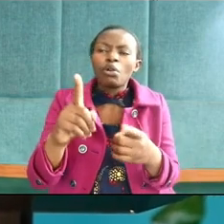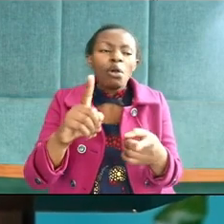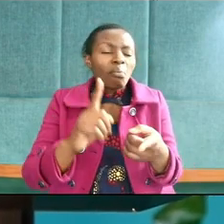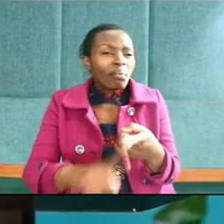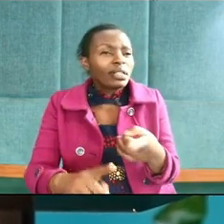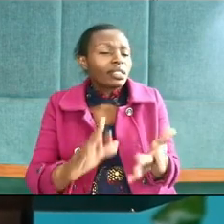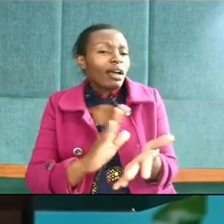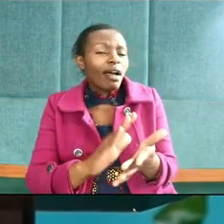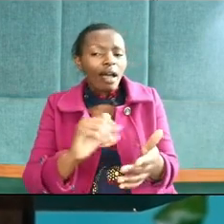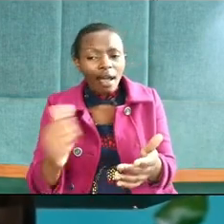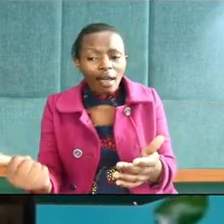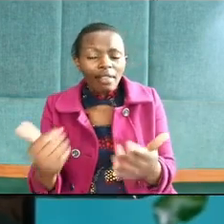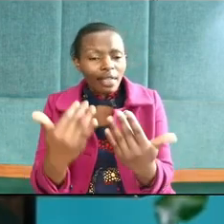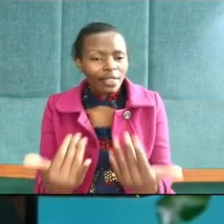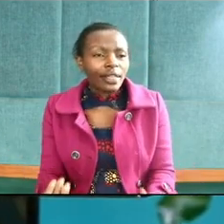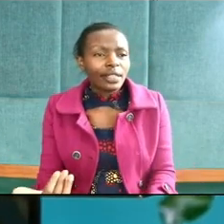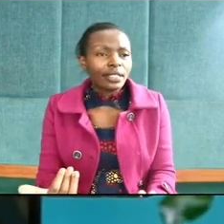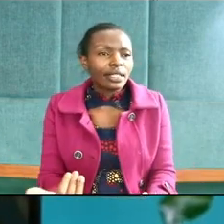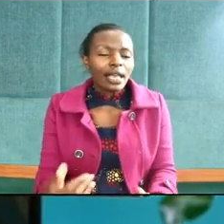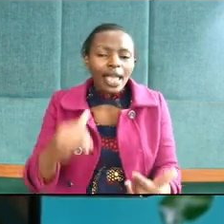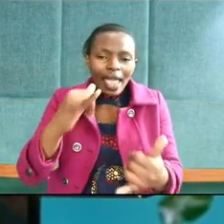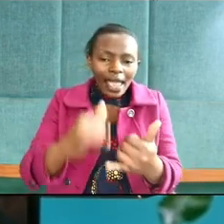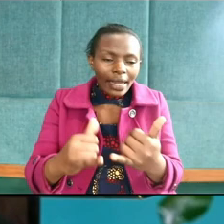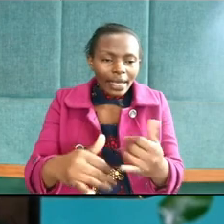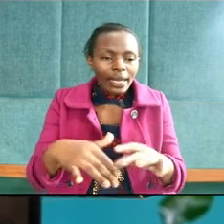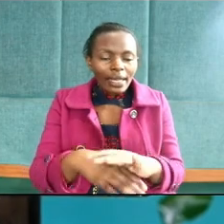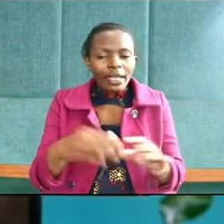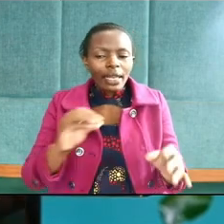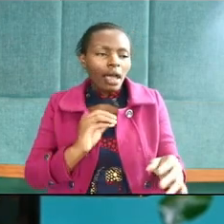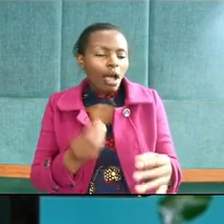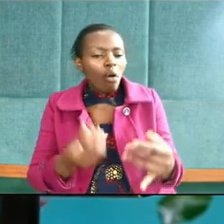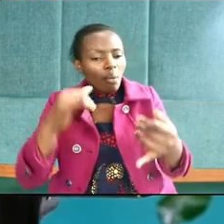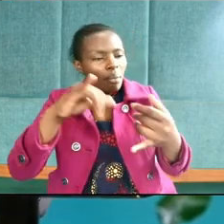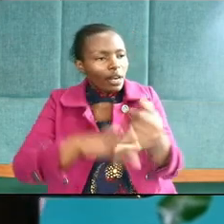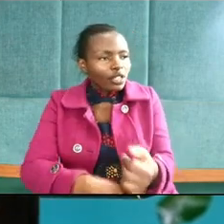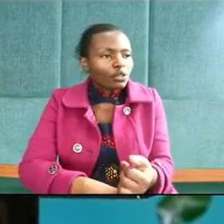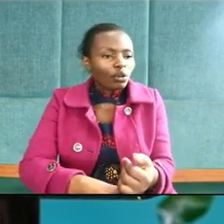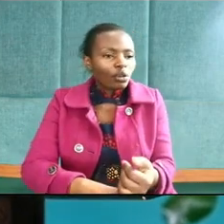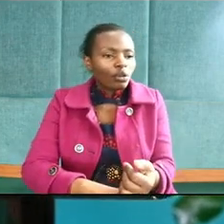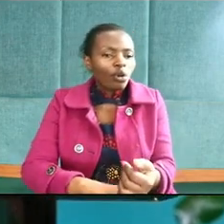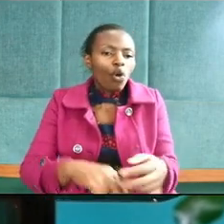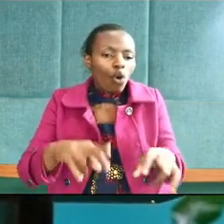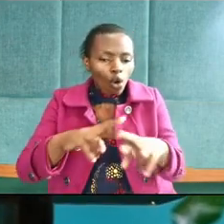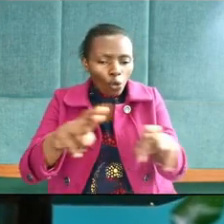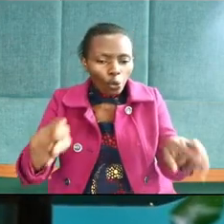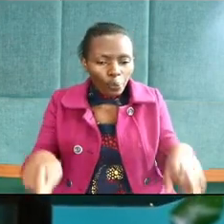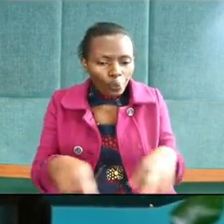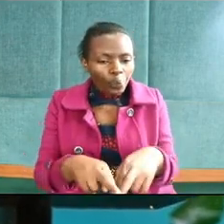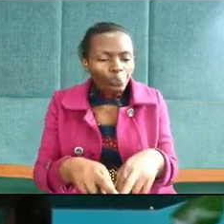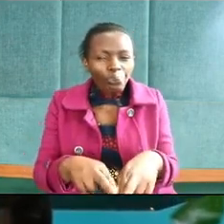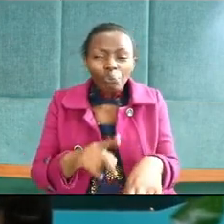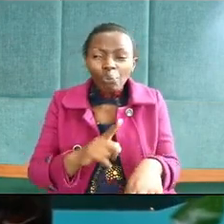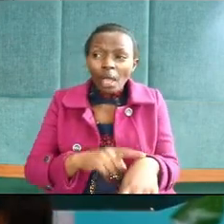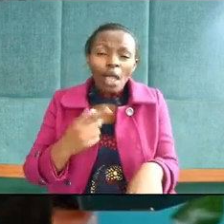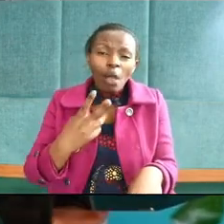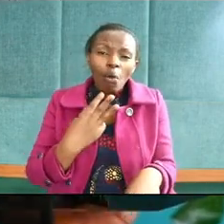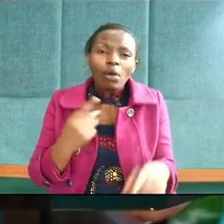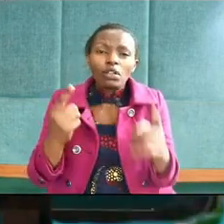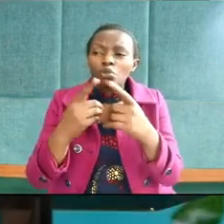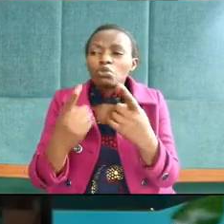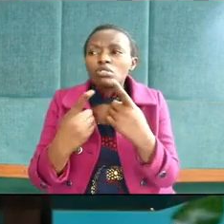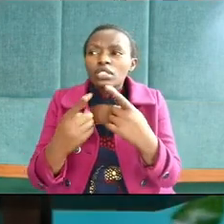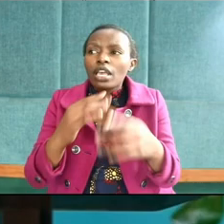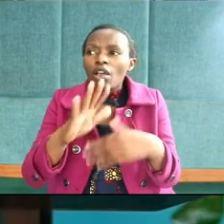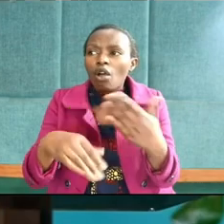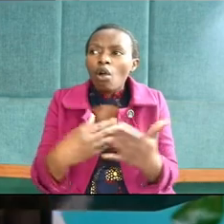the boundaries of your marital confines. Just like I want to also echo this,